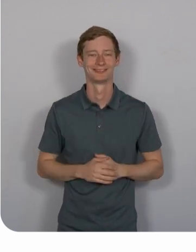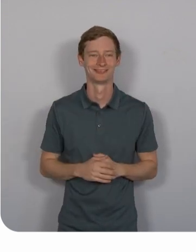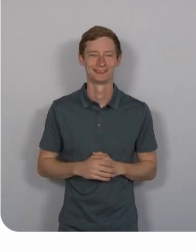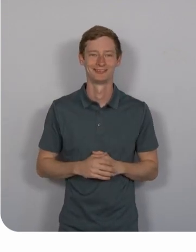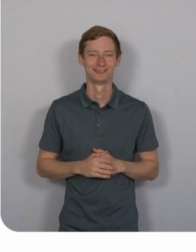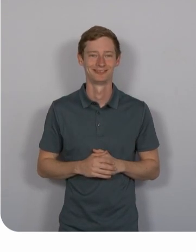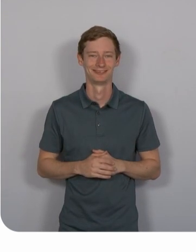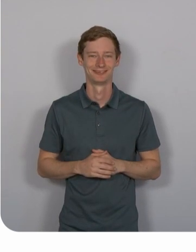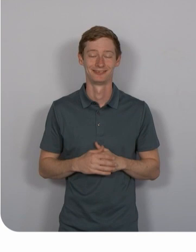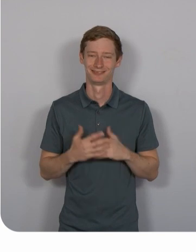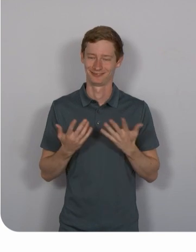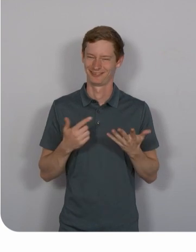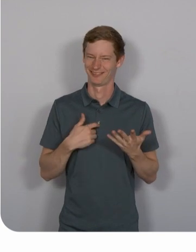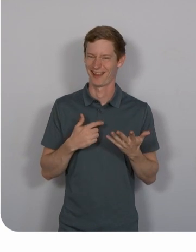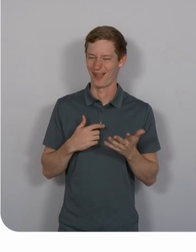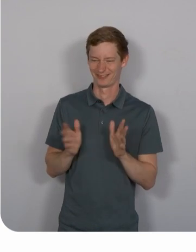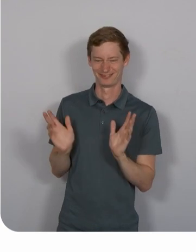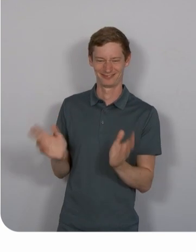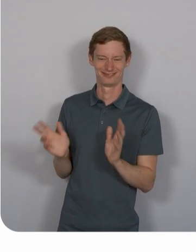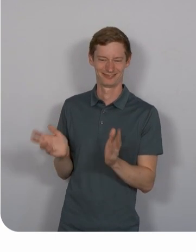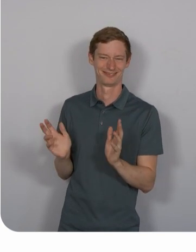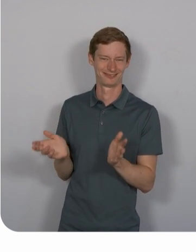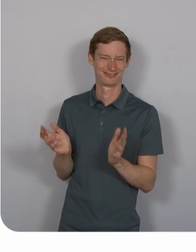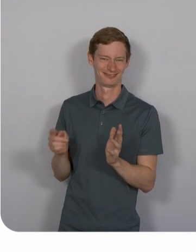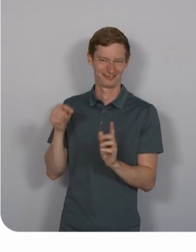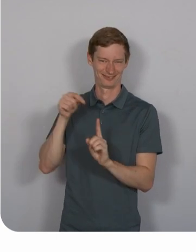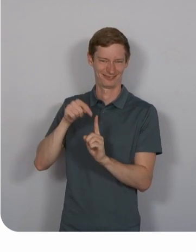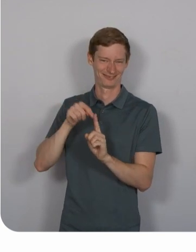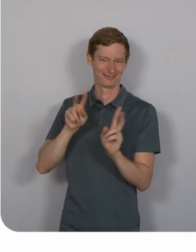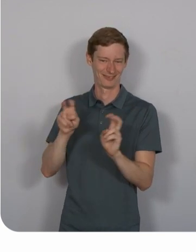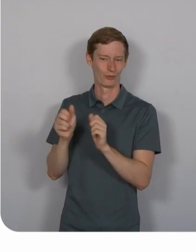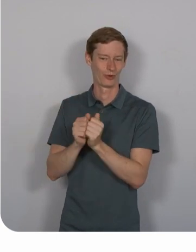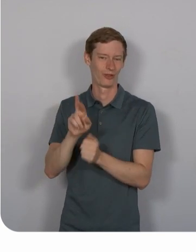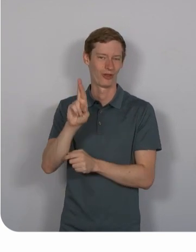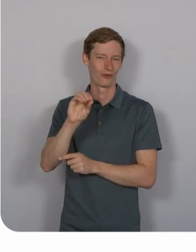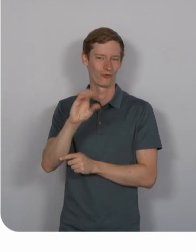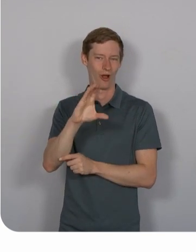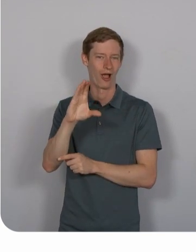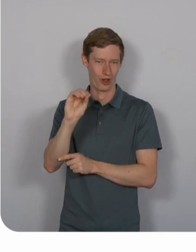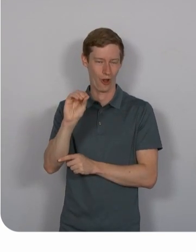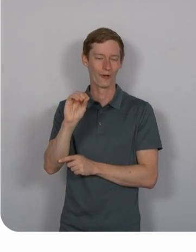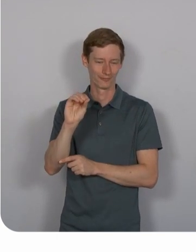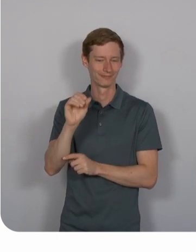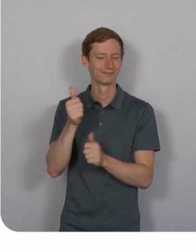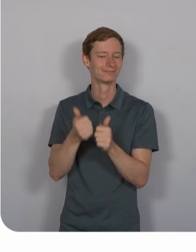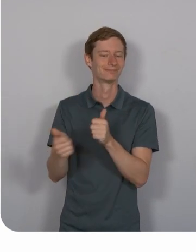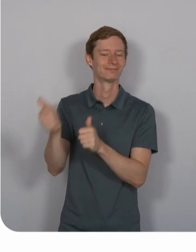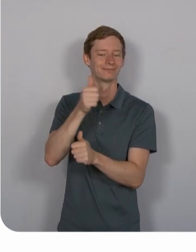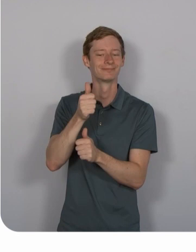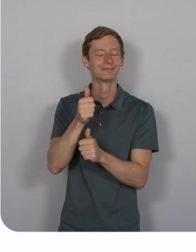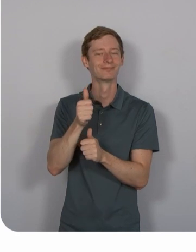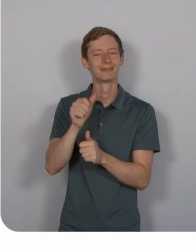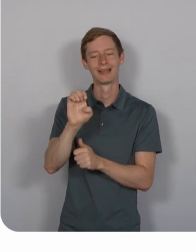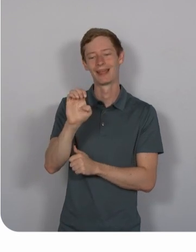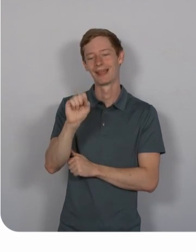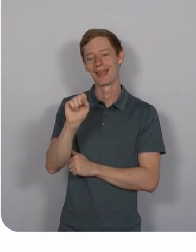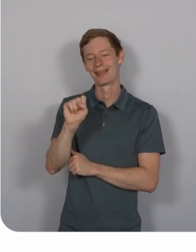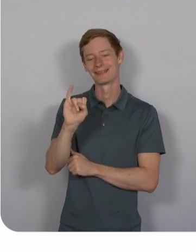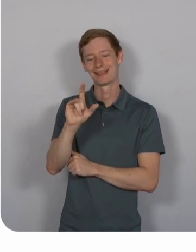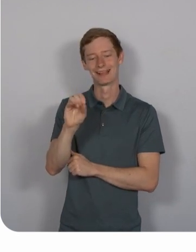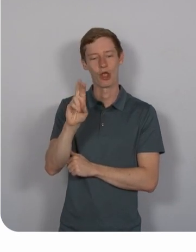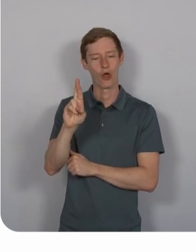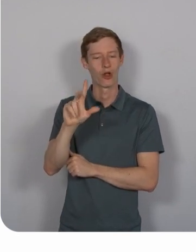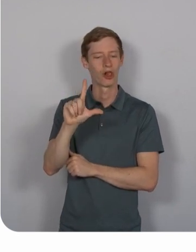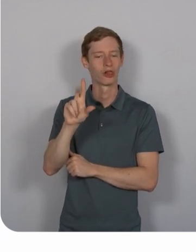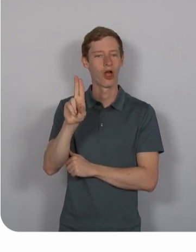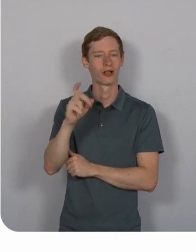So, and I was chatting about this with Rocco, who is the head of wearables at our partner in making these,